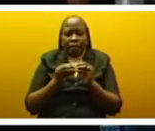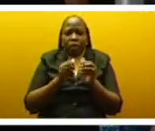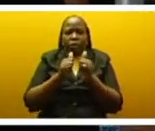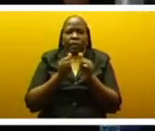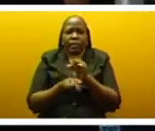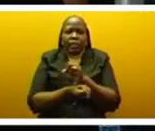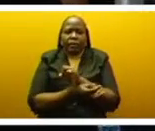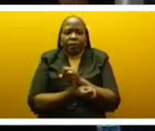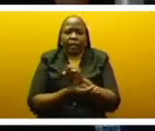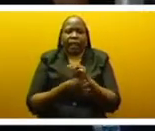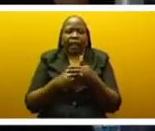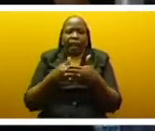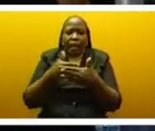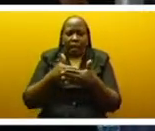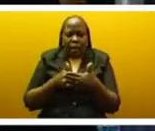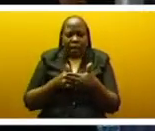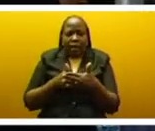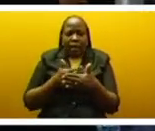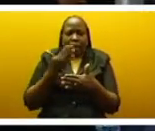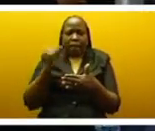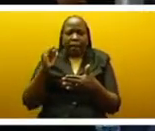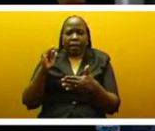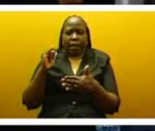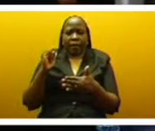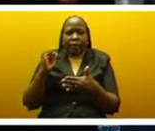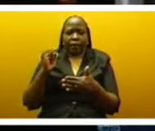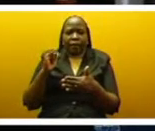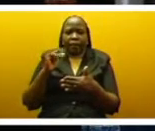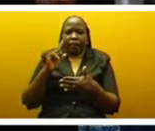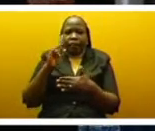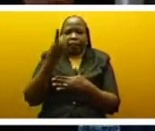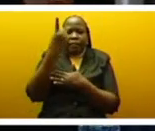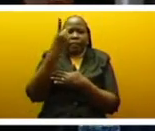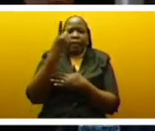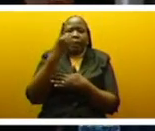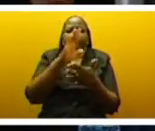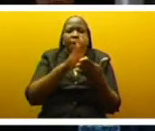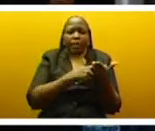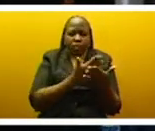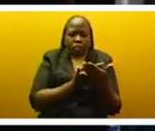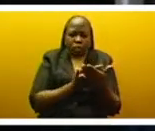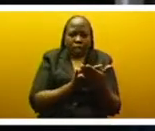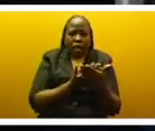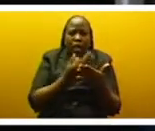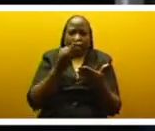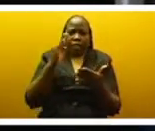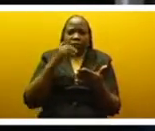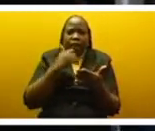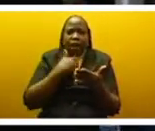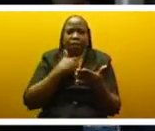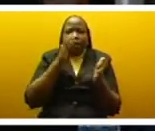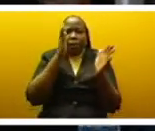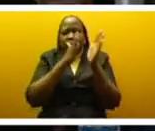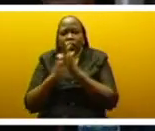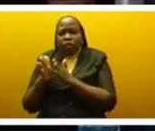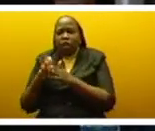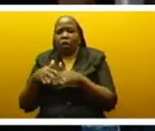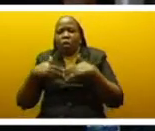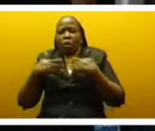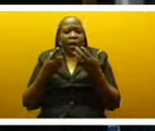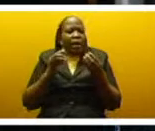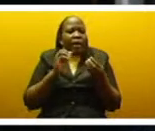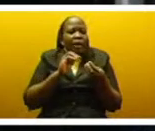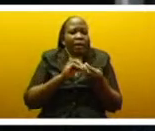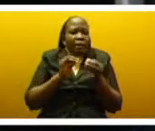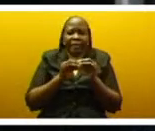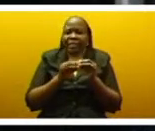earlier here by my colleagues for the first petitioner, when you have a process where the numbers are so